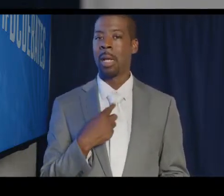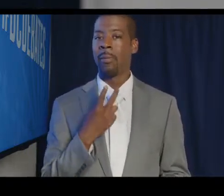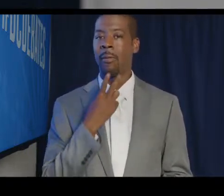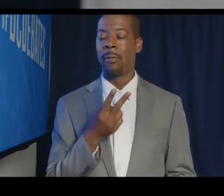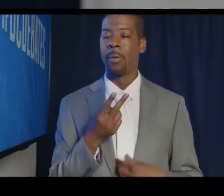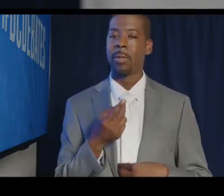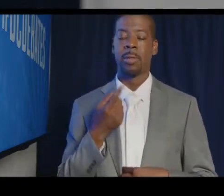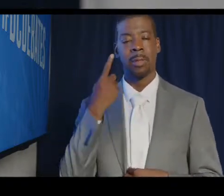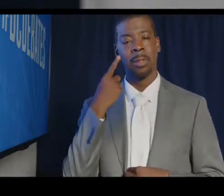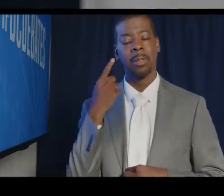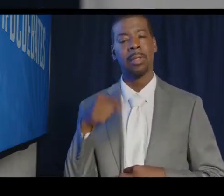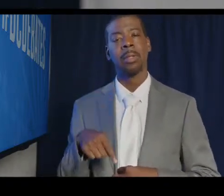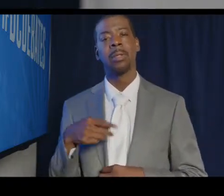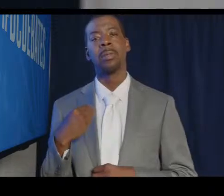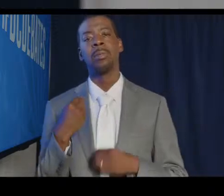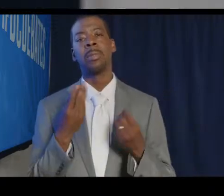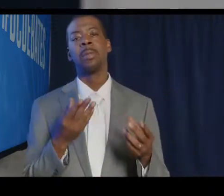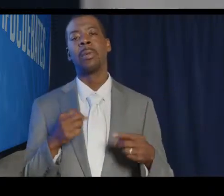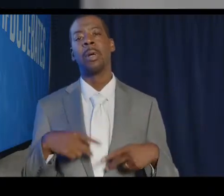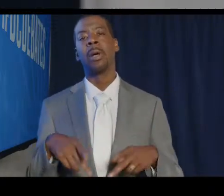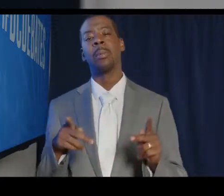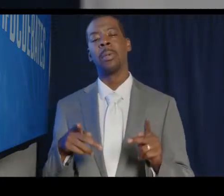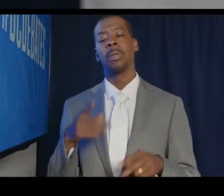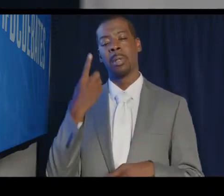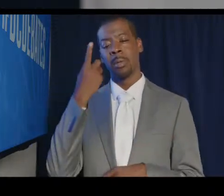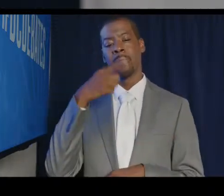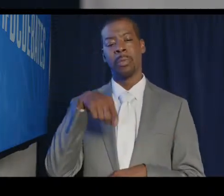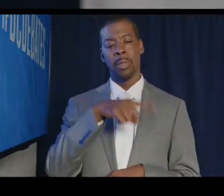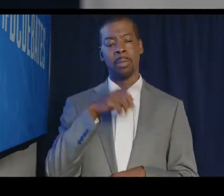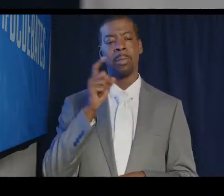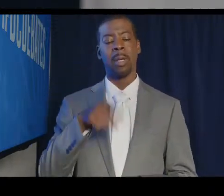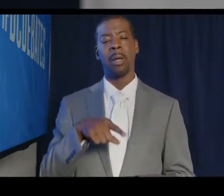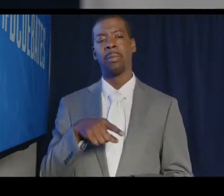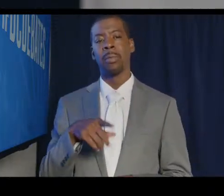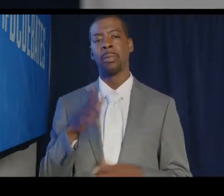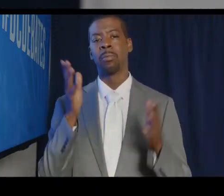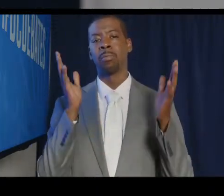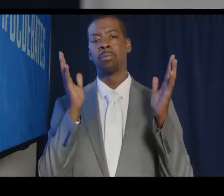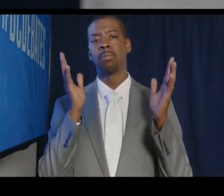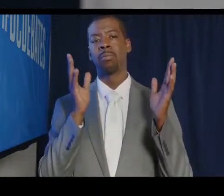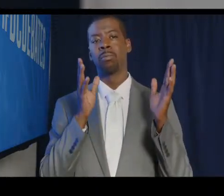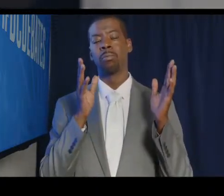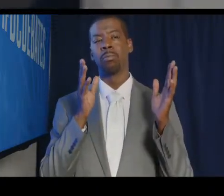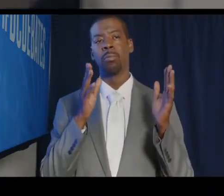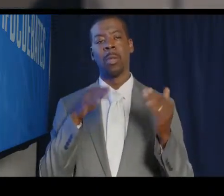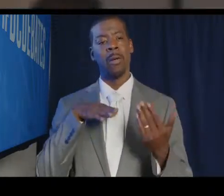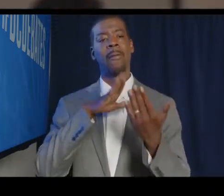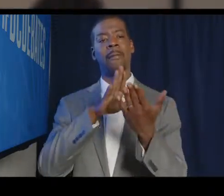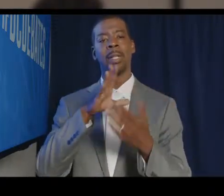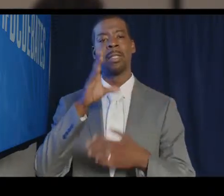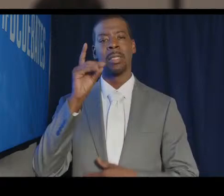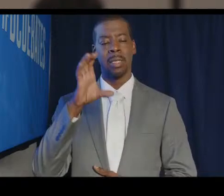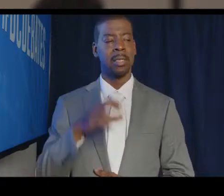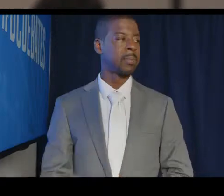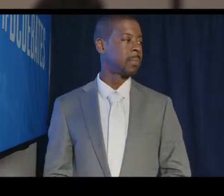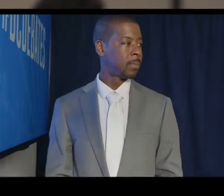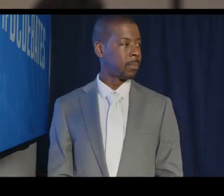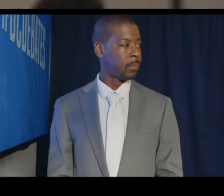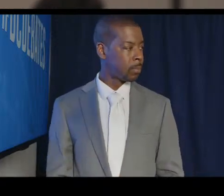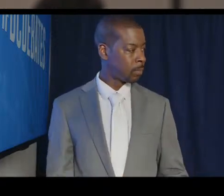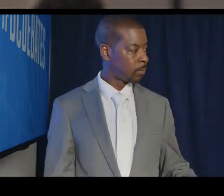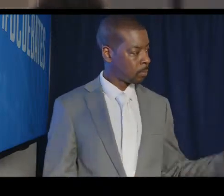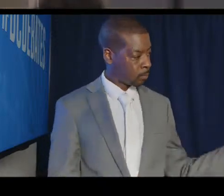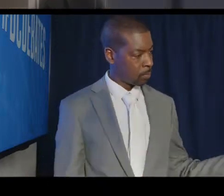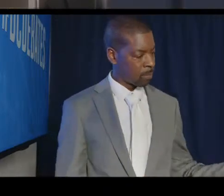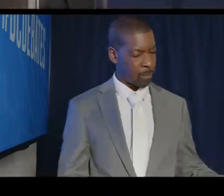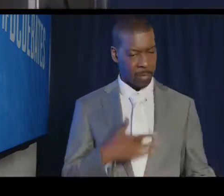give an opportunity for those candidates to have to speak to the entire city and not just a few. Thank you. Mr. Moch. So this is a mixed question